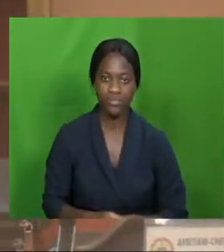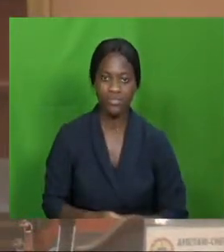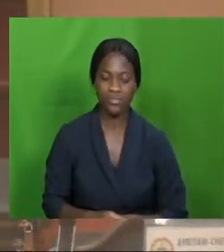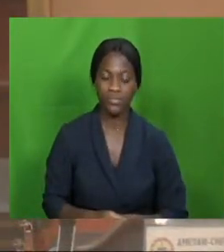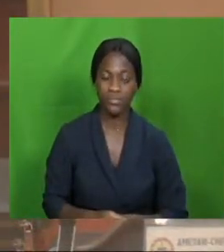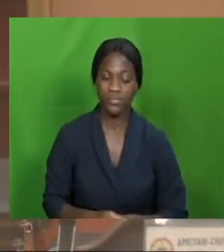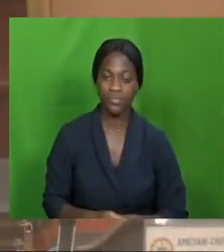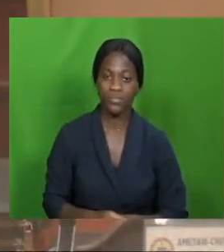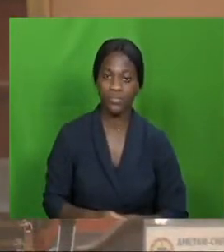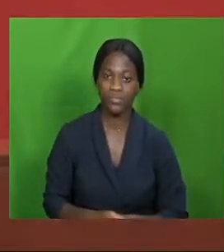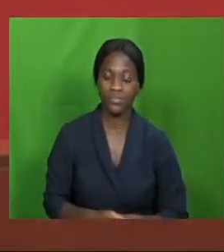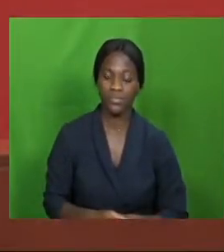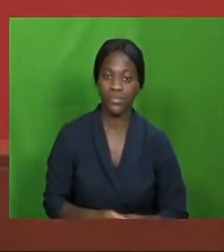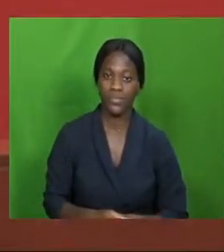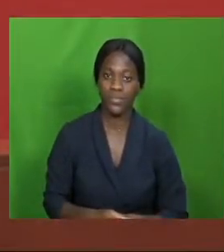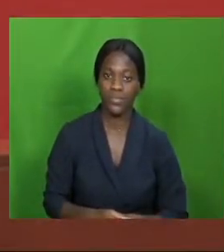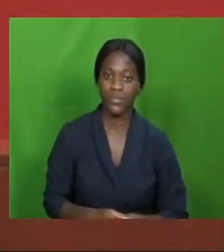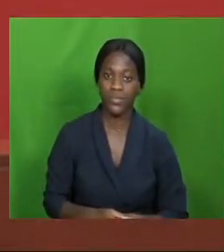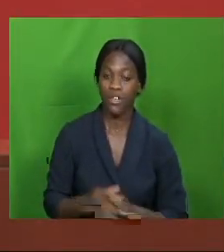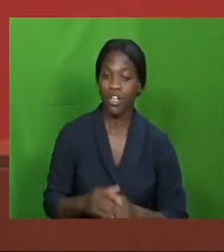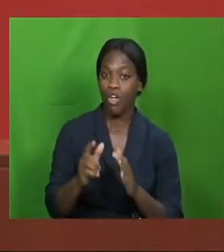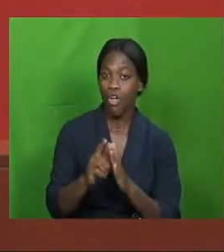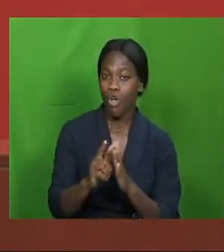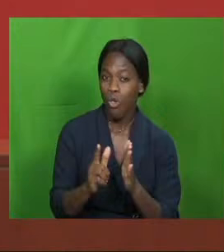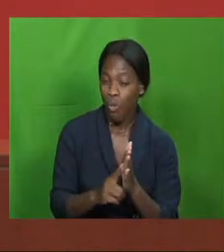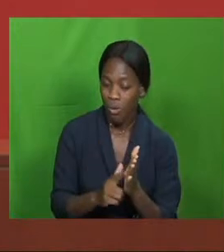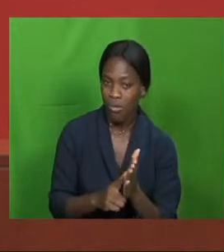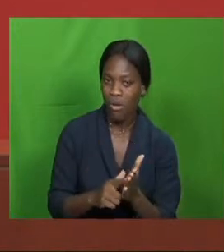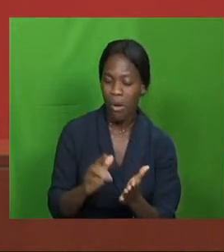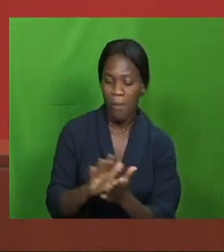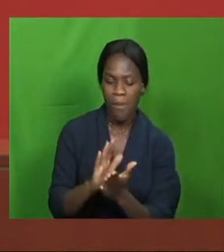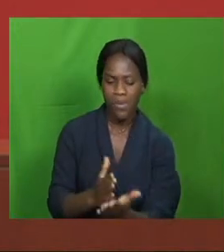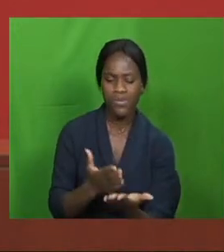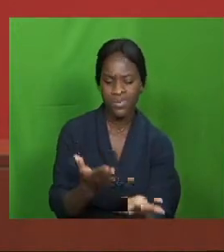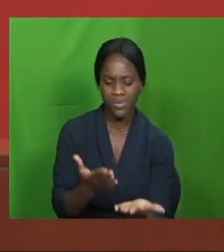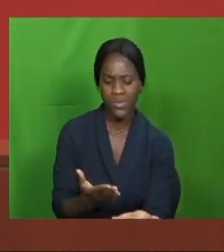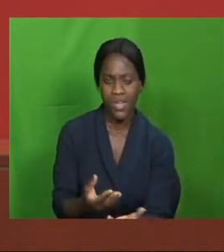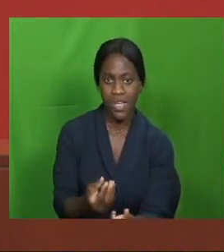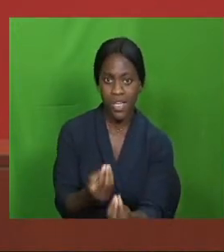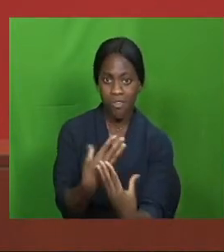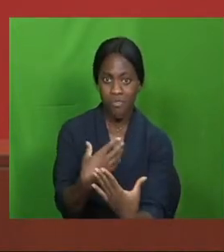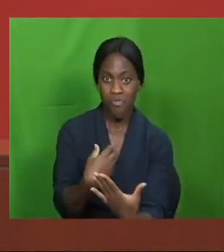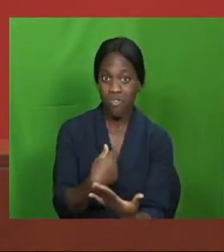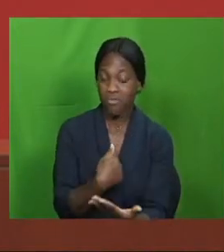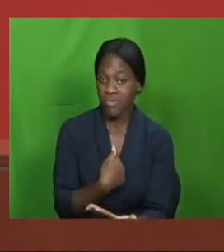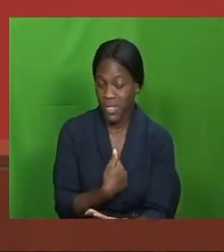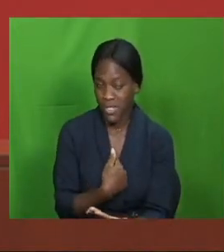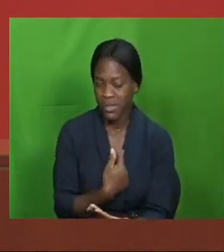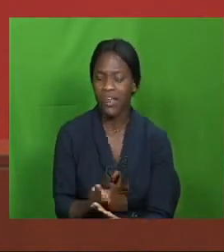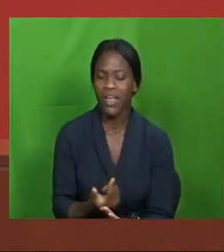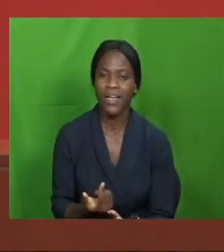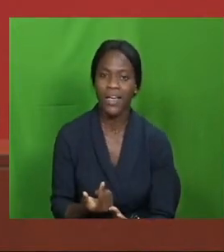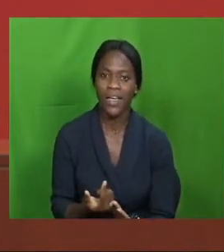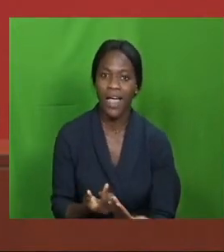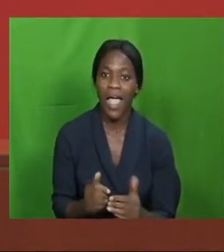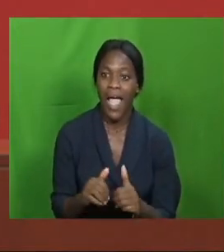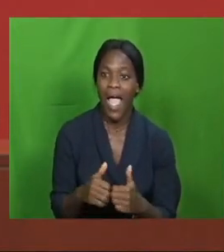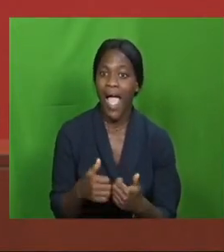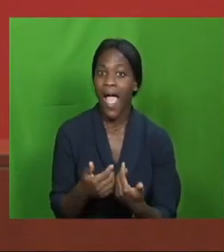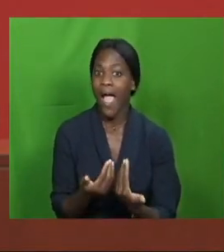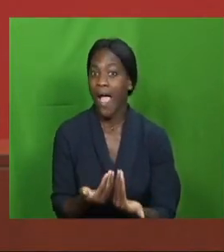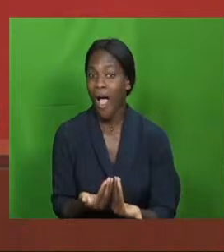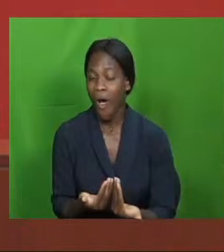provisions on the presentation of papers suggests to me that the latitude of action